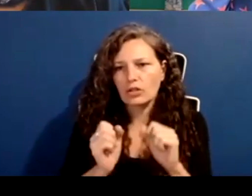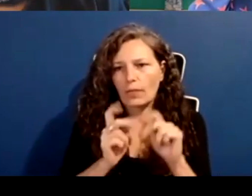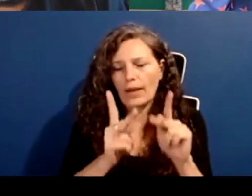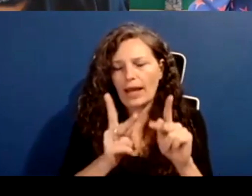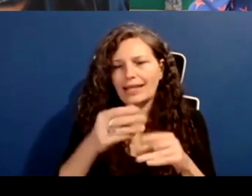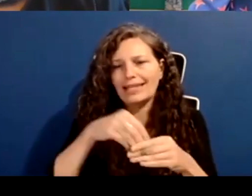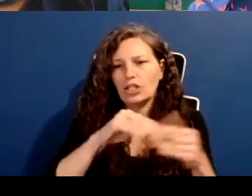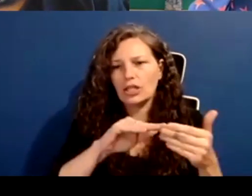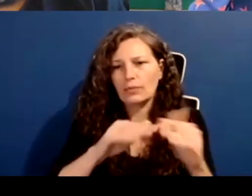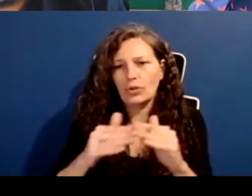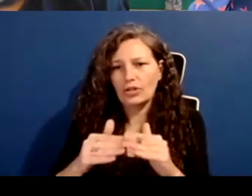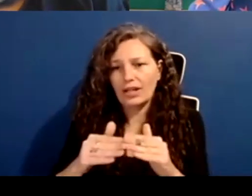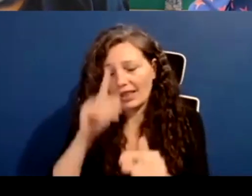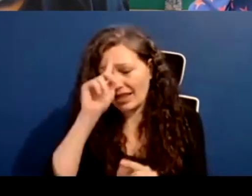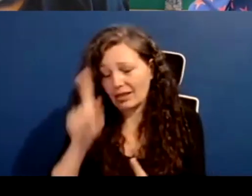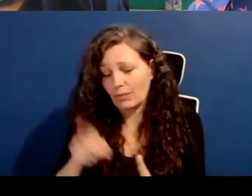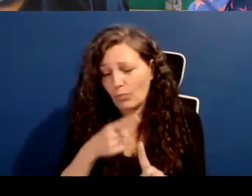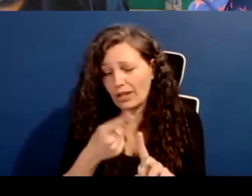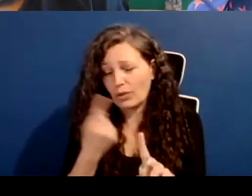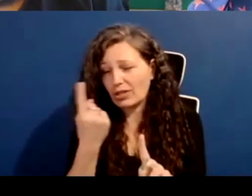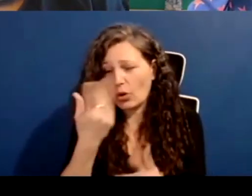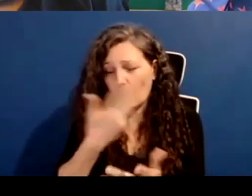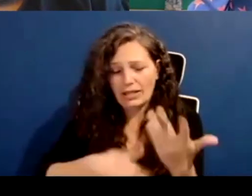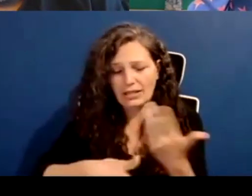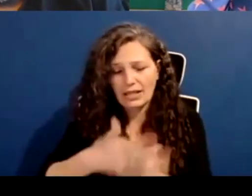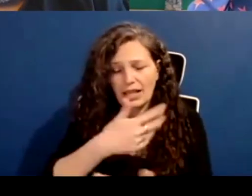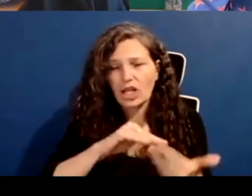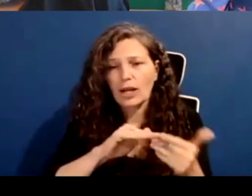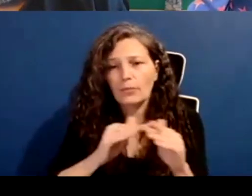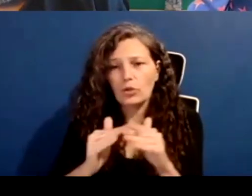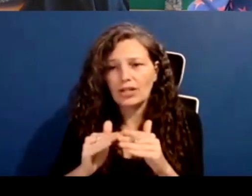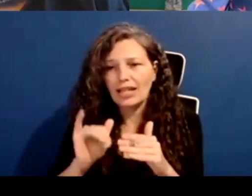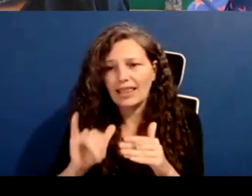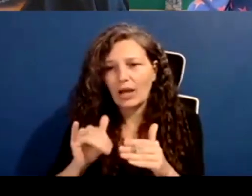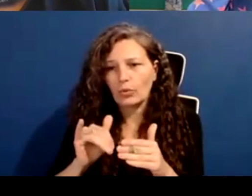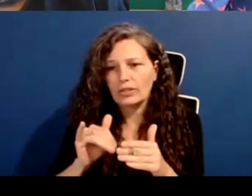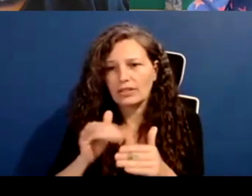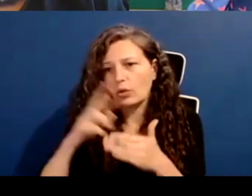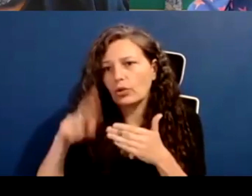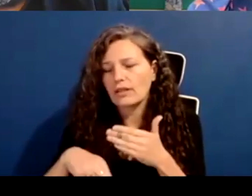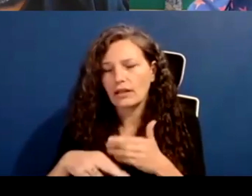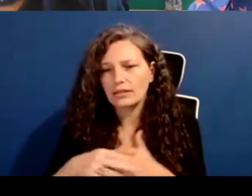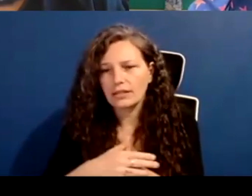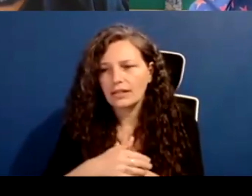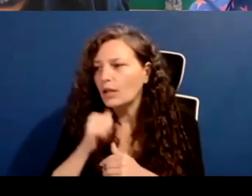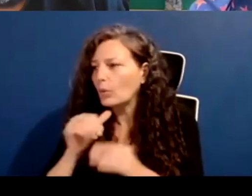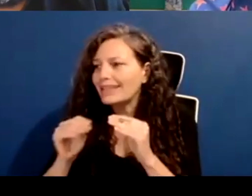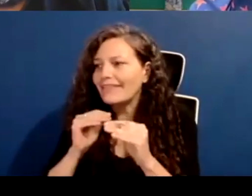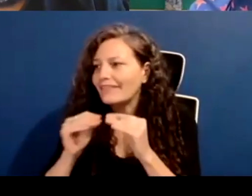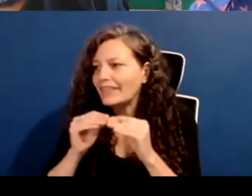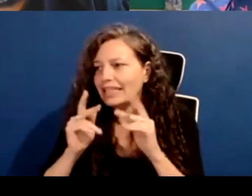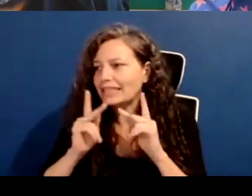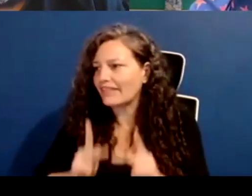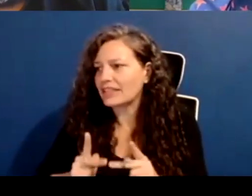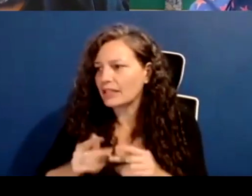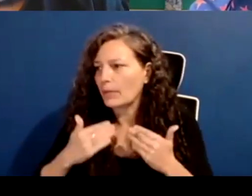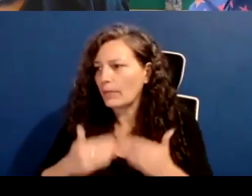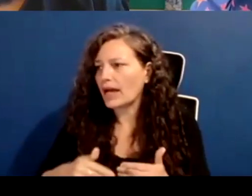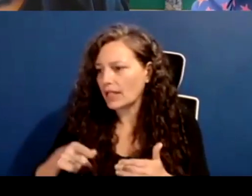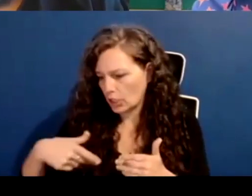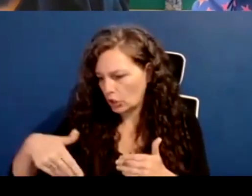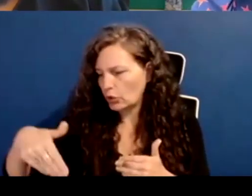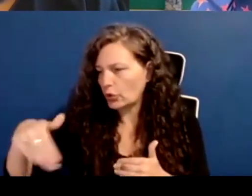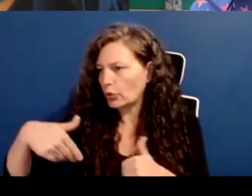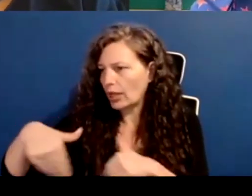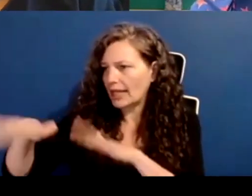community. That seems to be the end stage. It wasn't just fix their physical body and then they go off on their own. There was